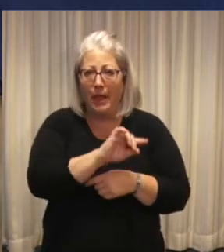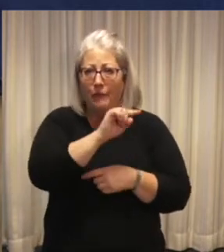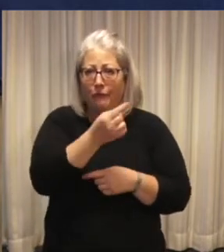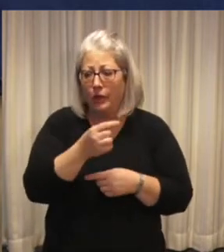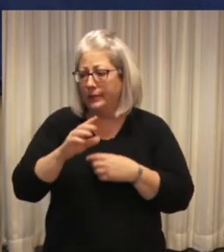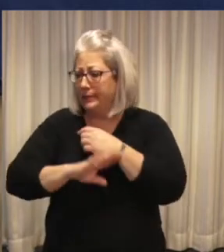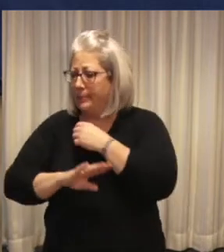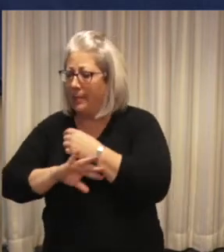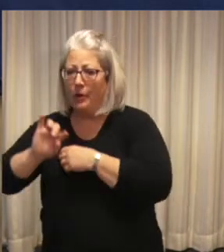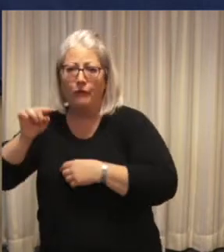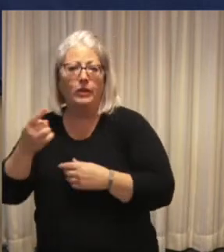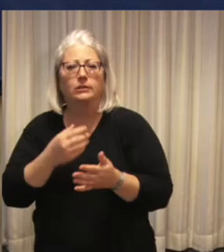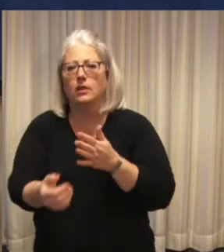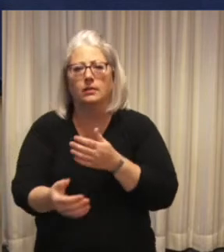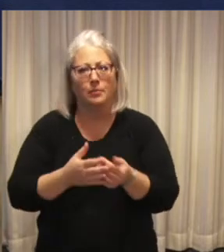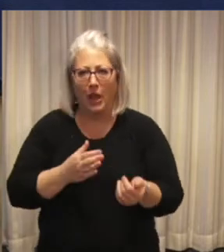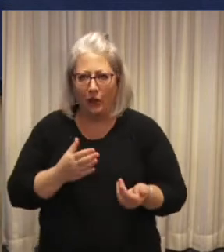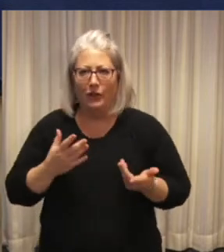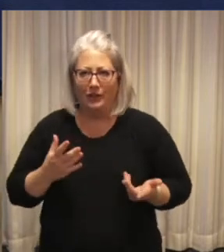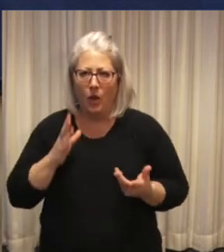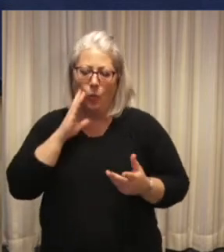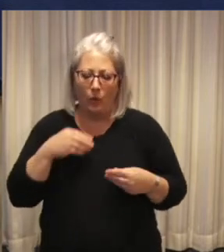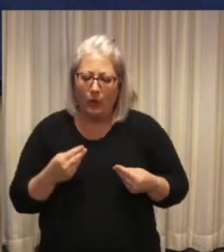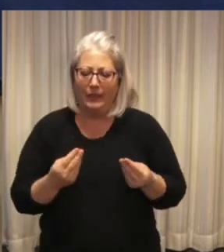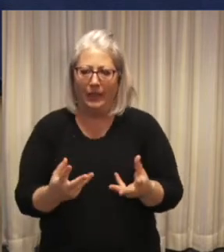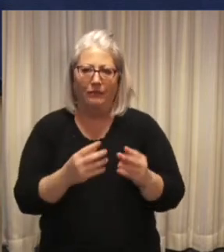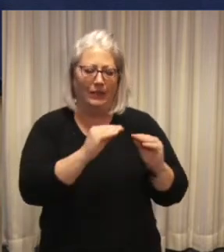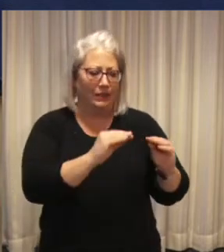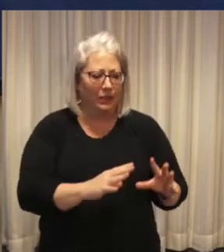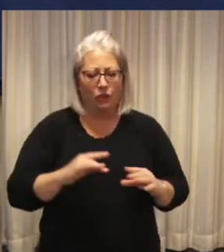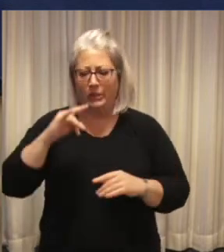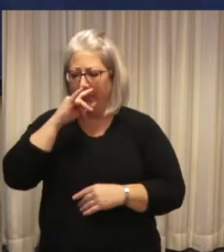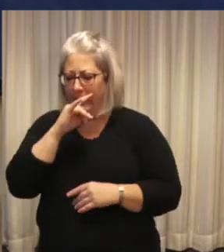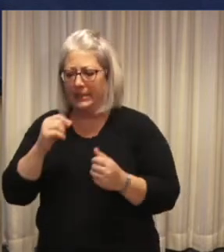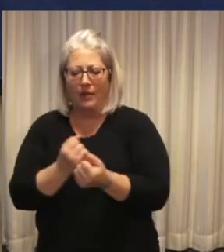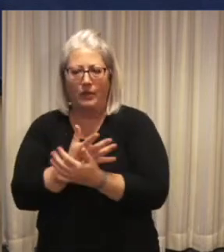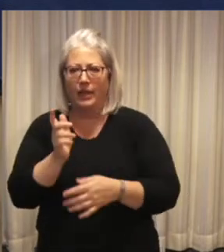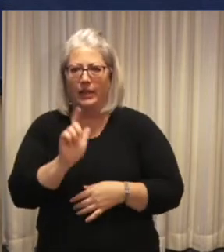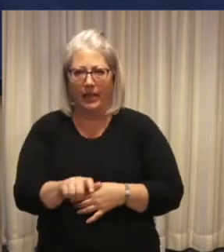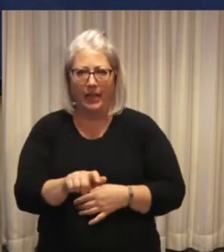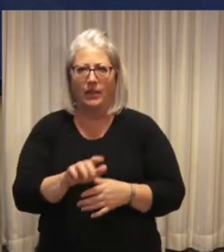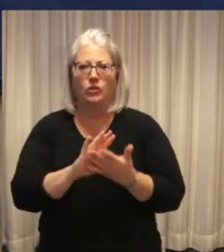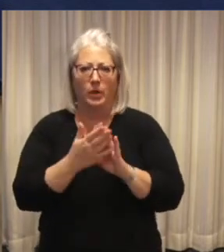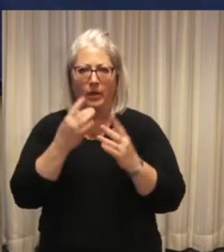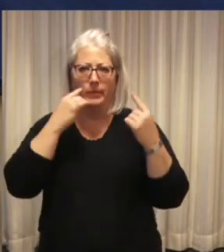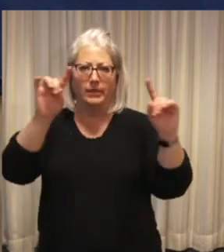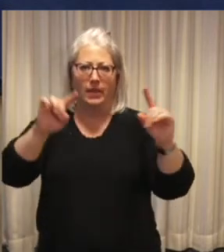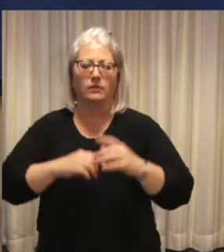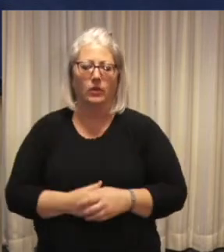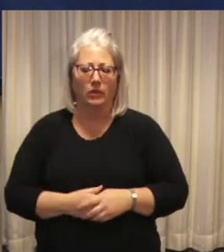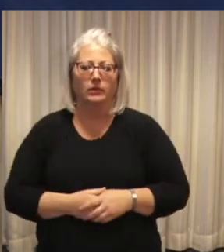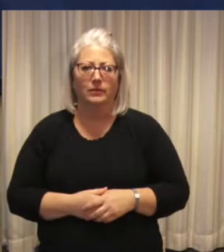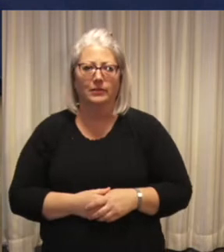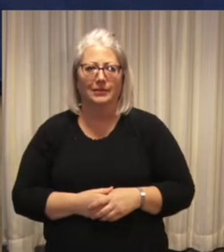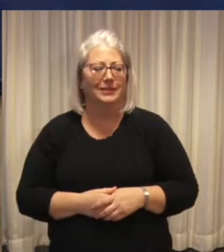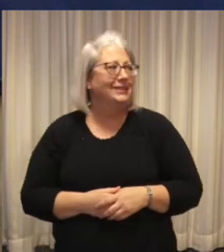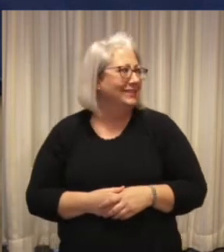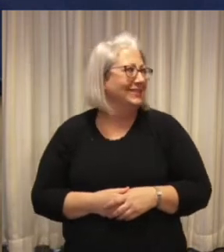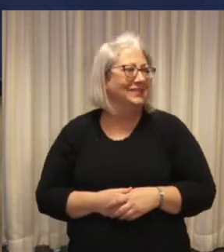what they need to do and meet the standards and move on and be successful. Thank you. I'll take a few now, give you a break.